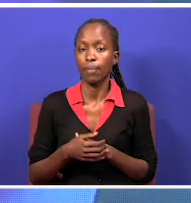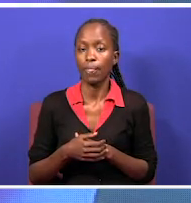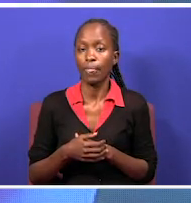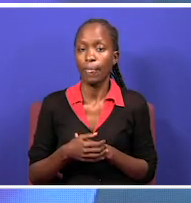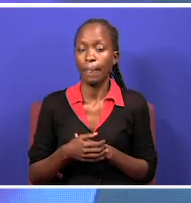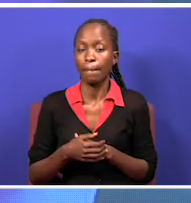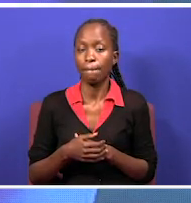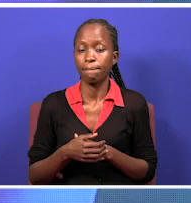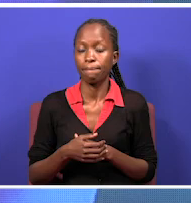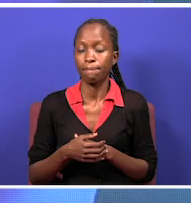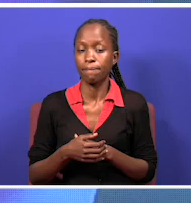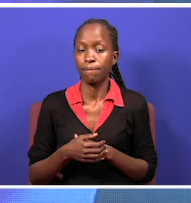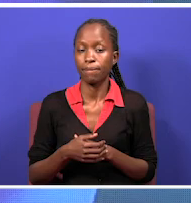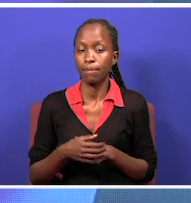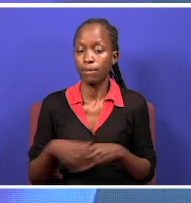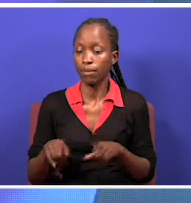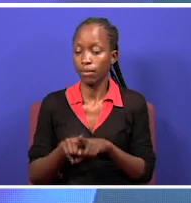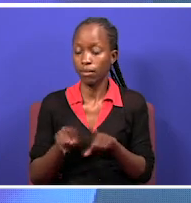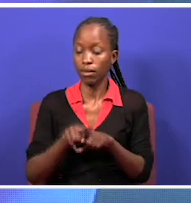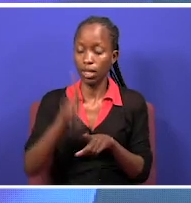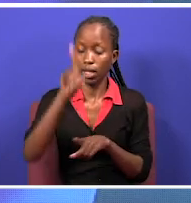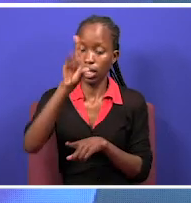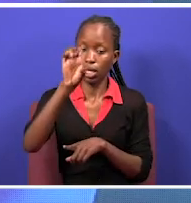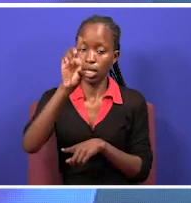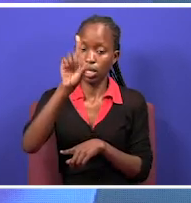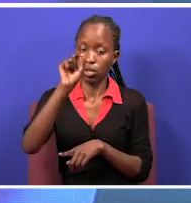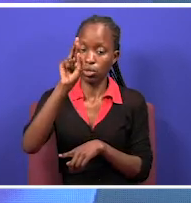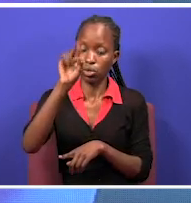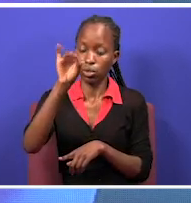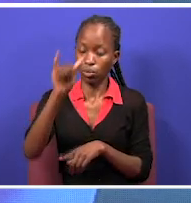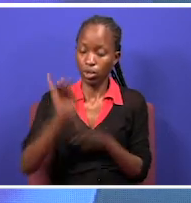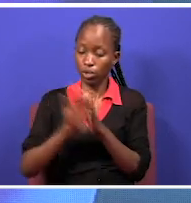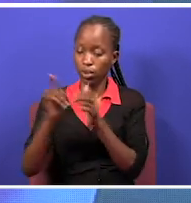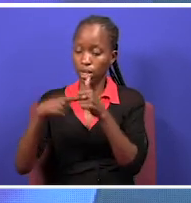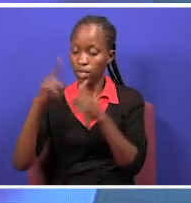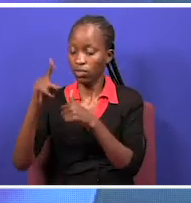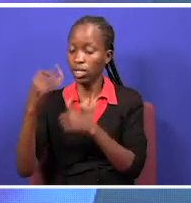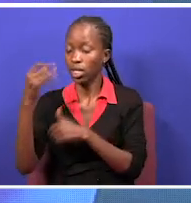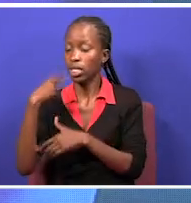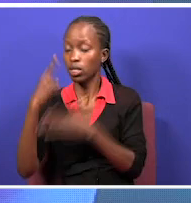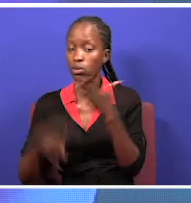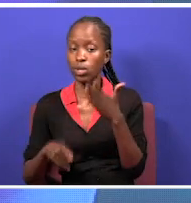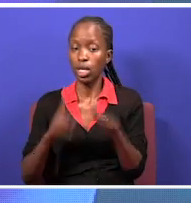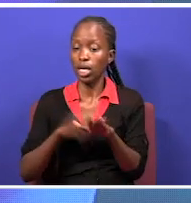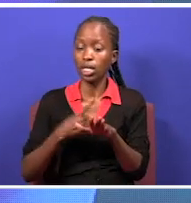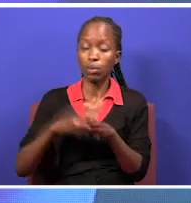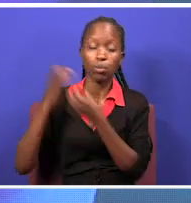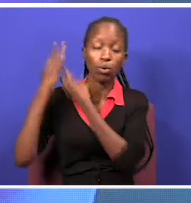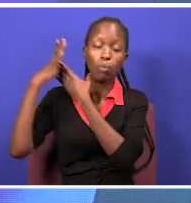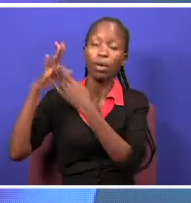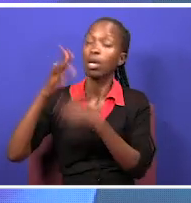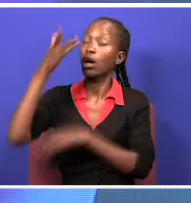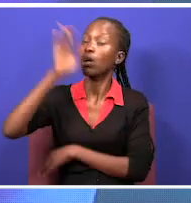It mirrors Deuteronomy 6:3, when the Bible says that when we obey the command of the